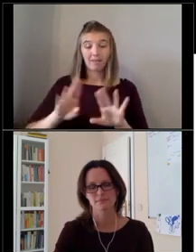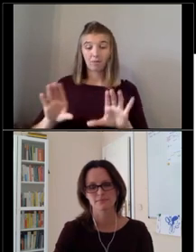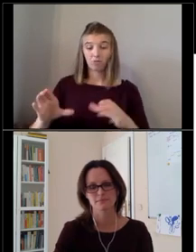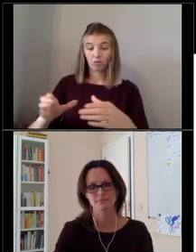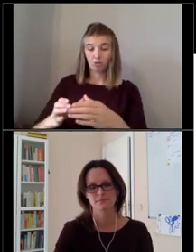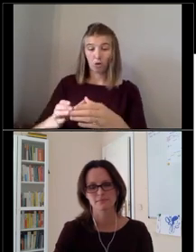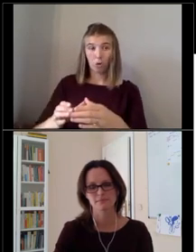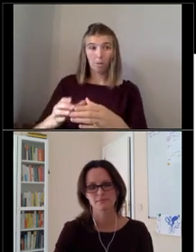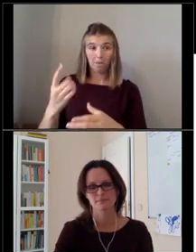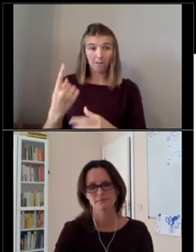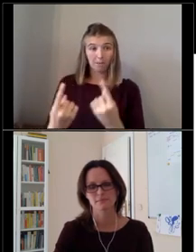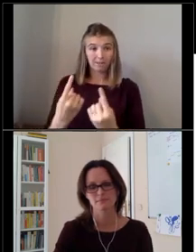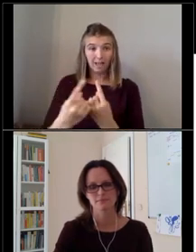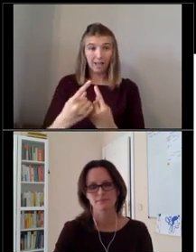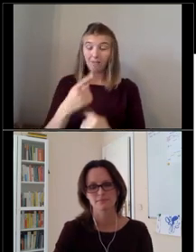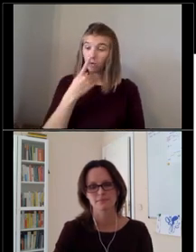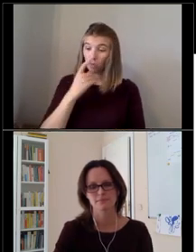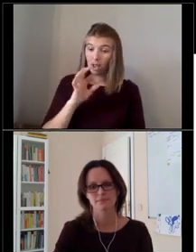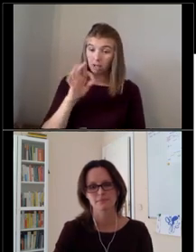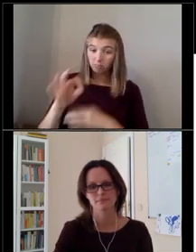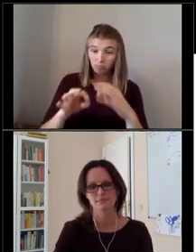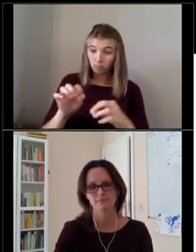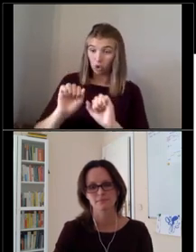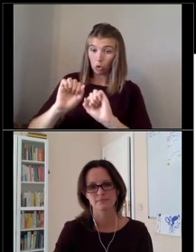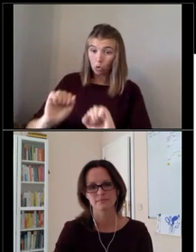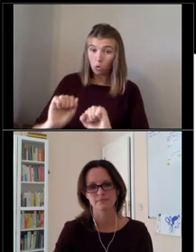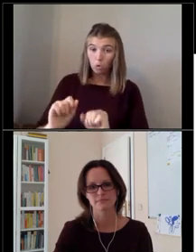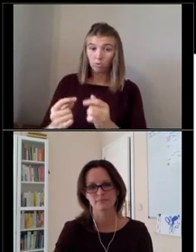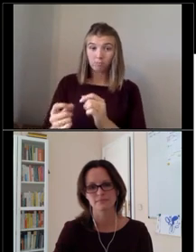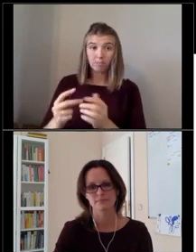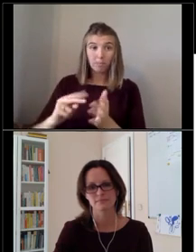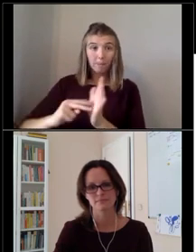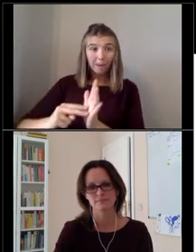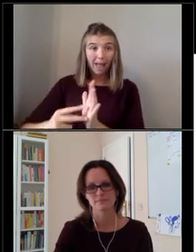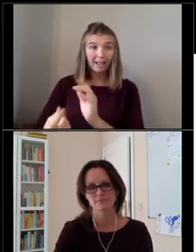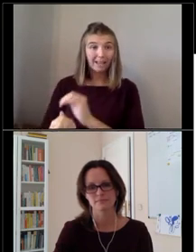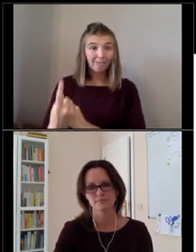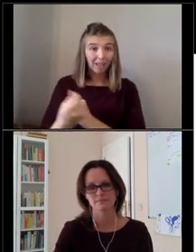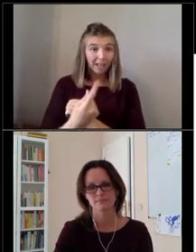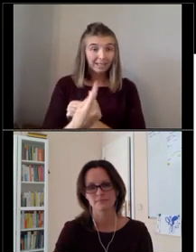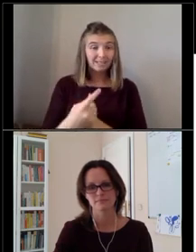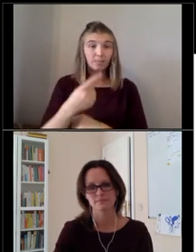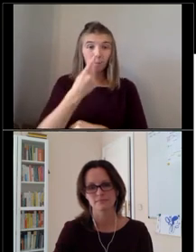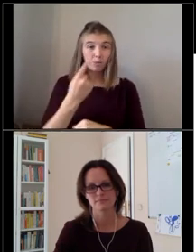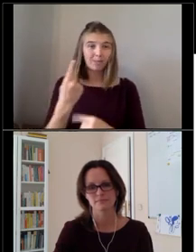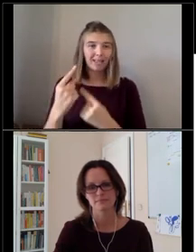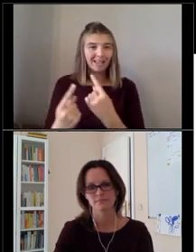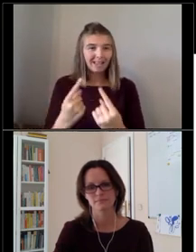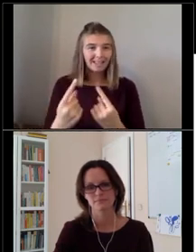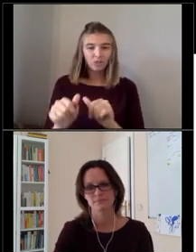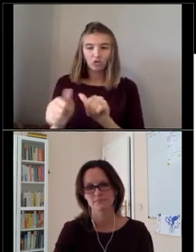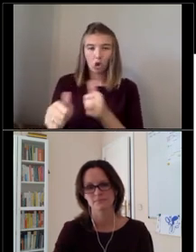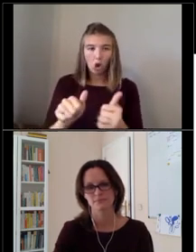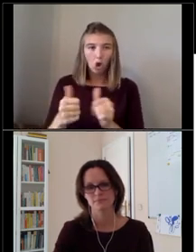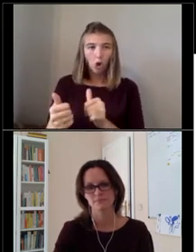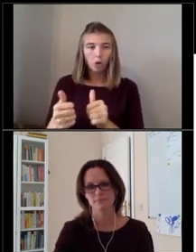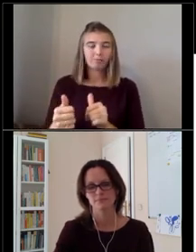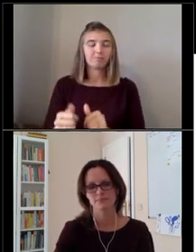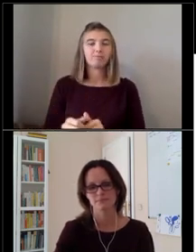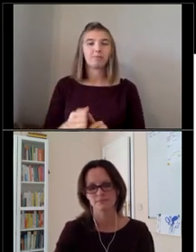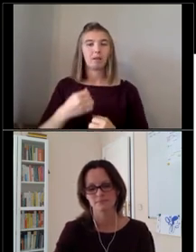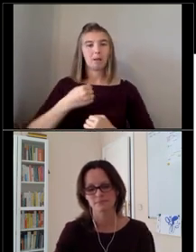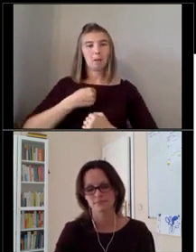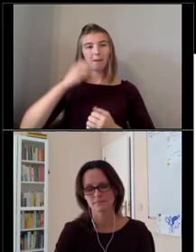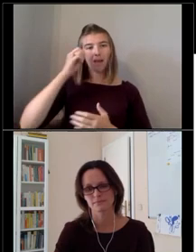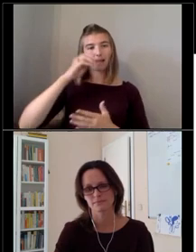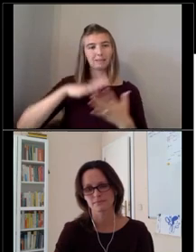activities would be helpful. What I have found very effective in my line of work, not as an academic, but as